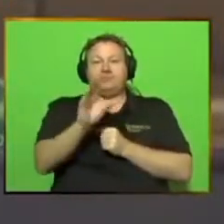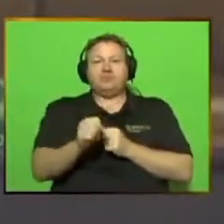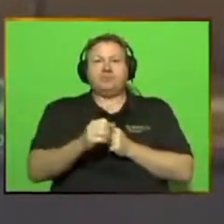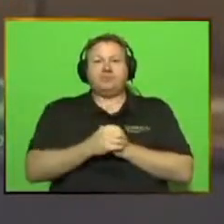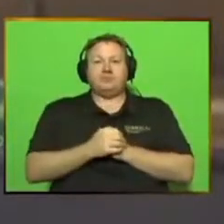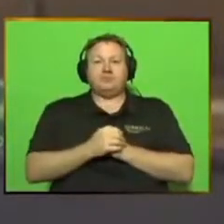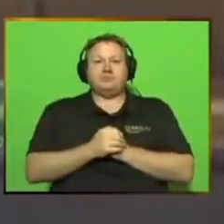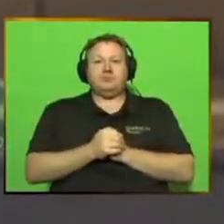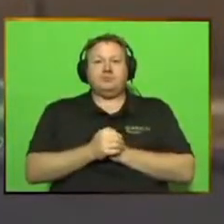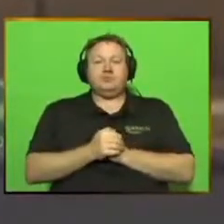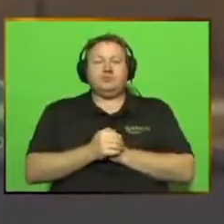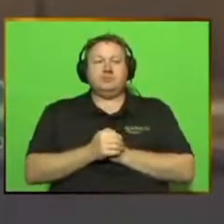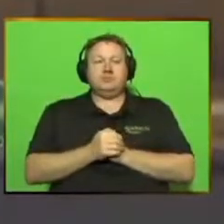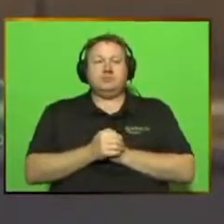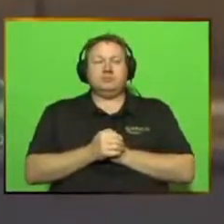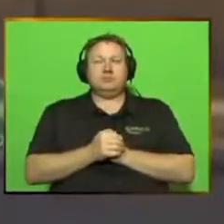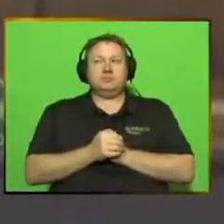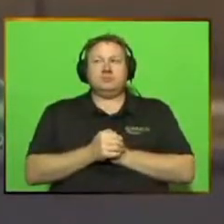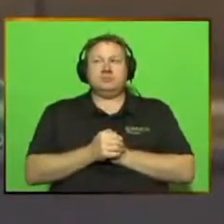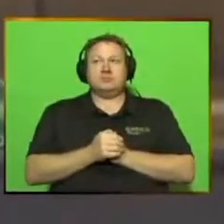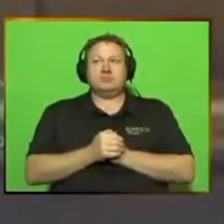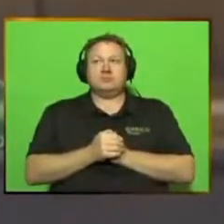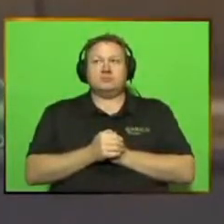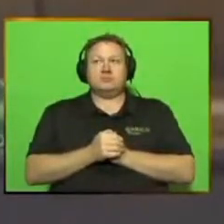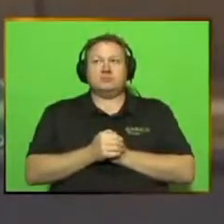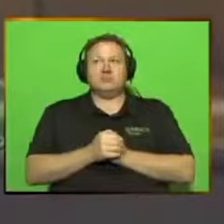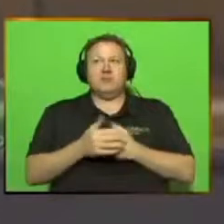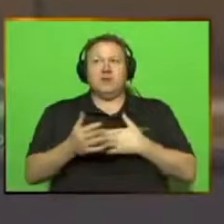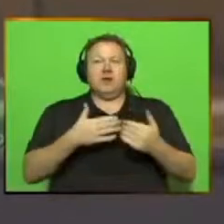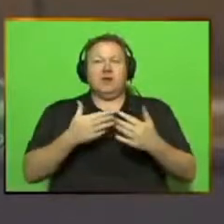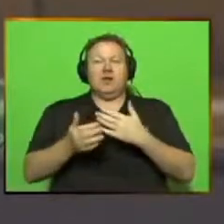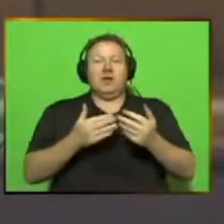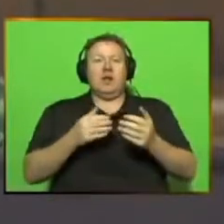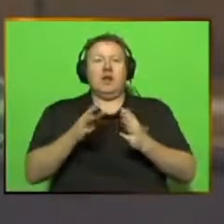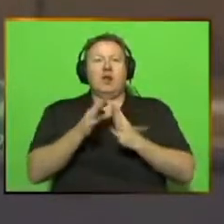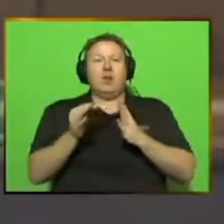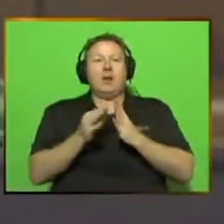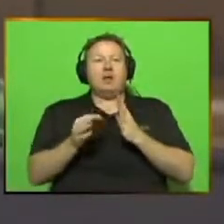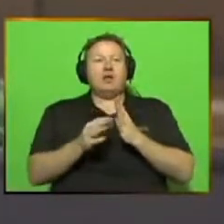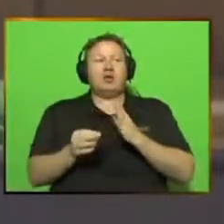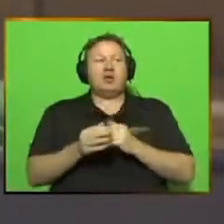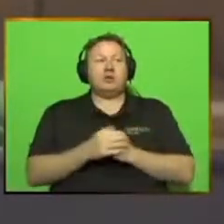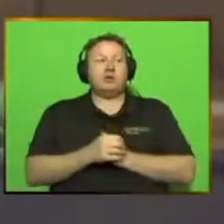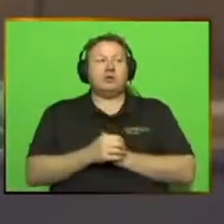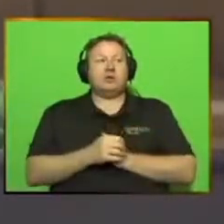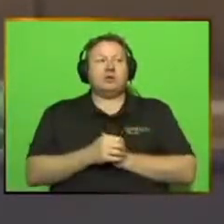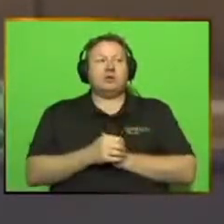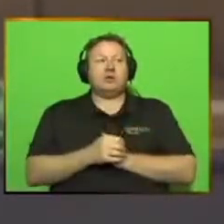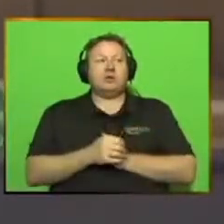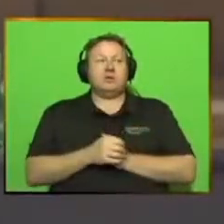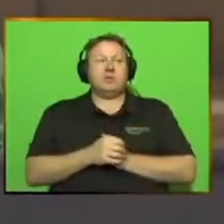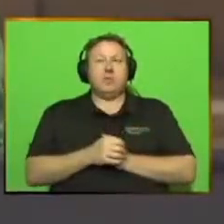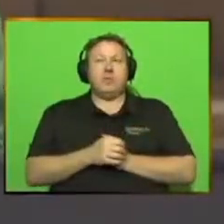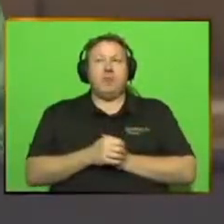South Africa. Are there any nominations?